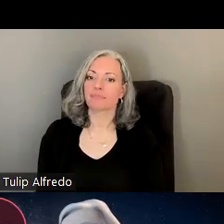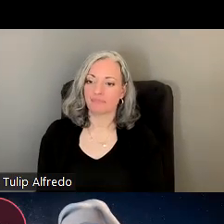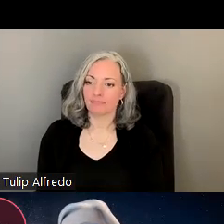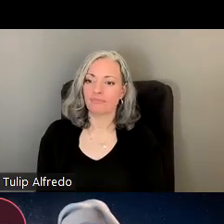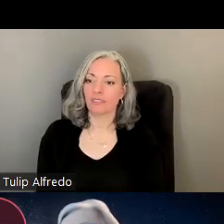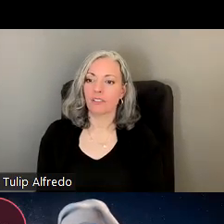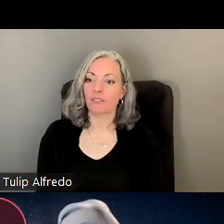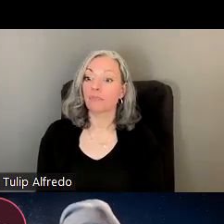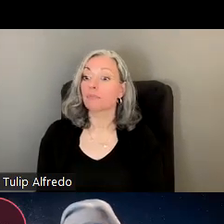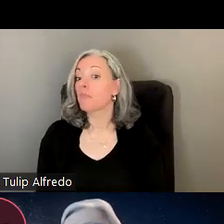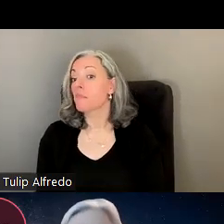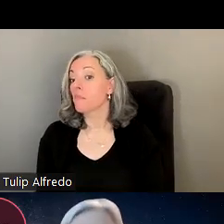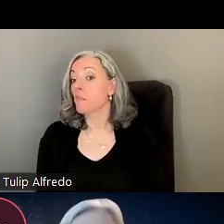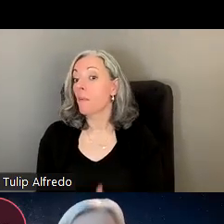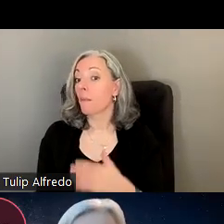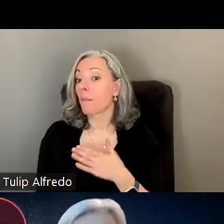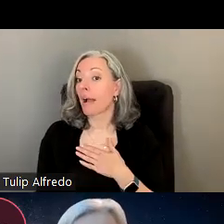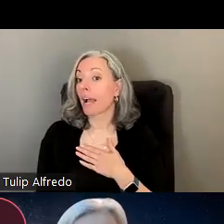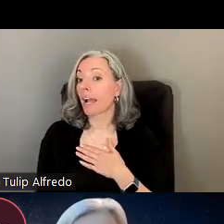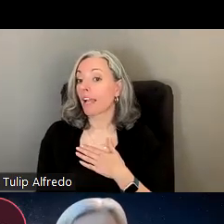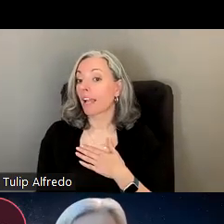My question is,